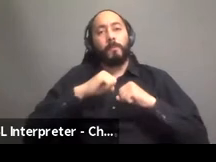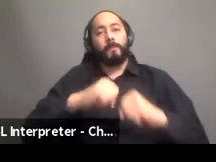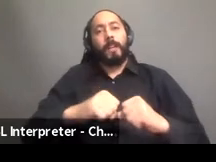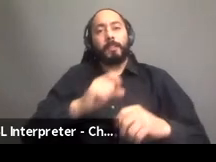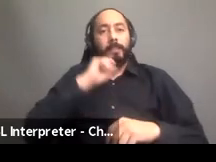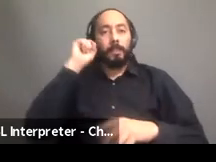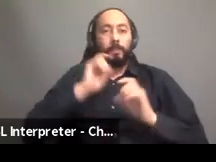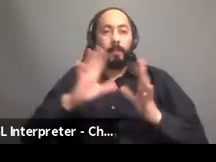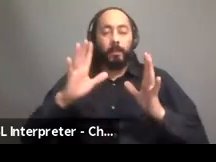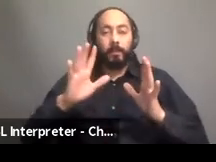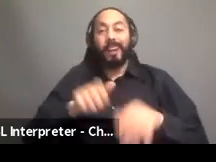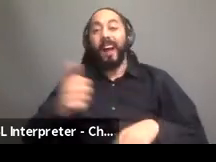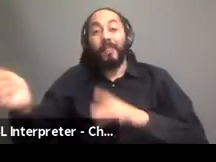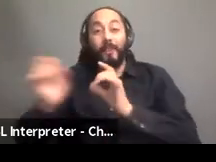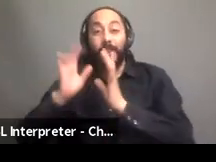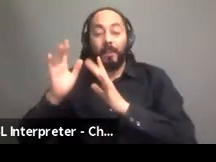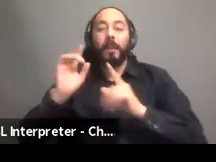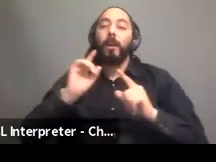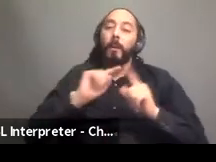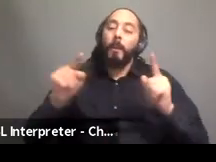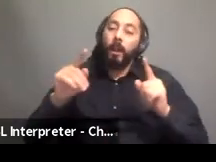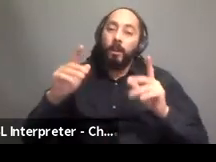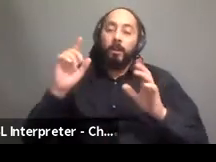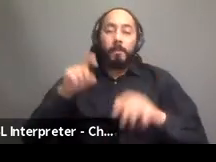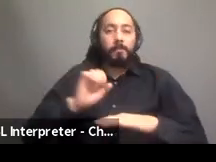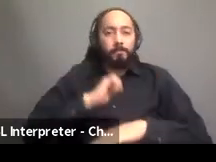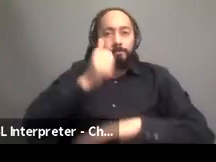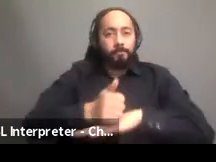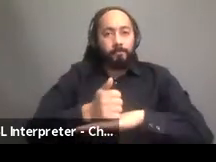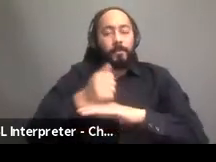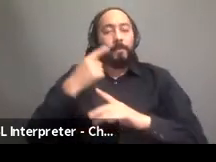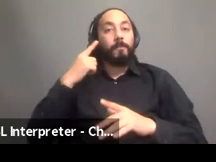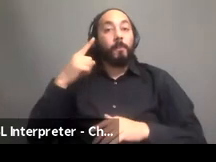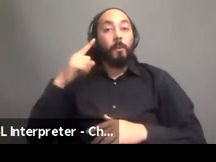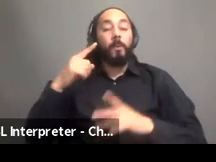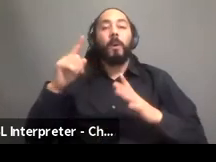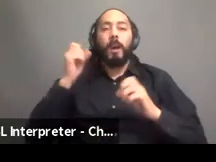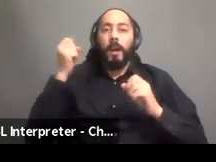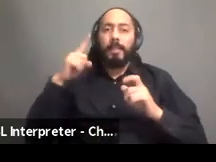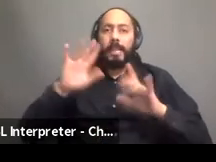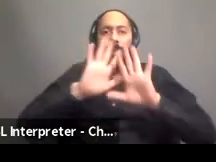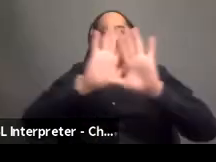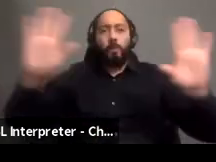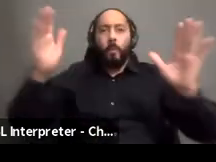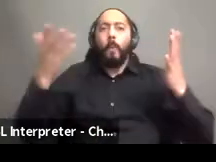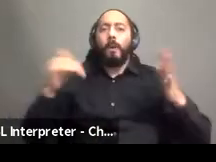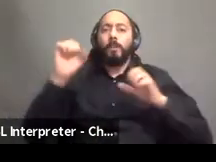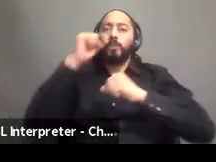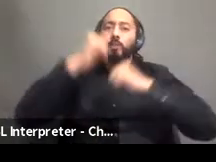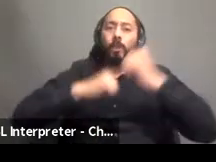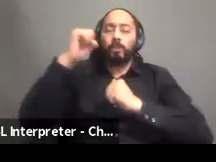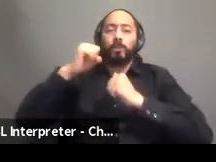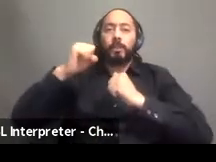forms of violence are rooted in an understanding of the larger structures of